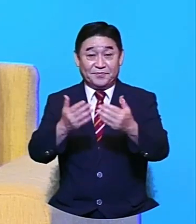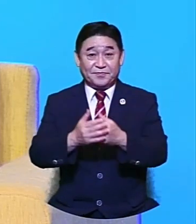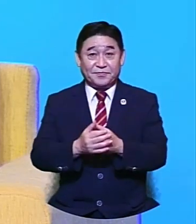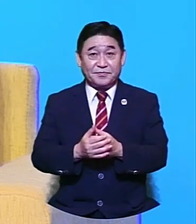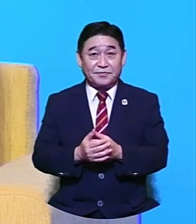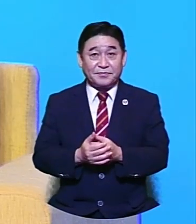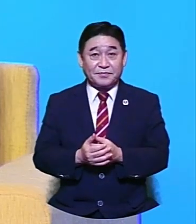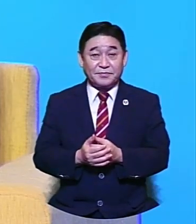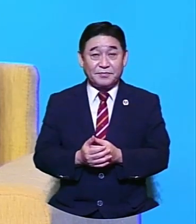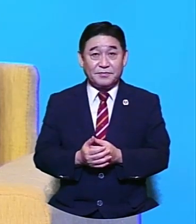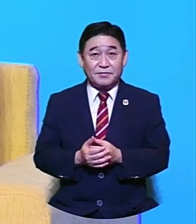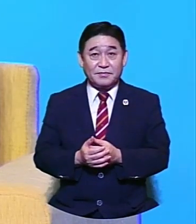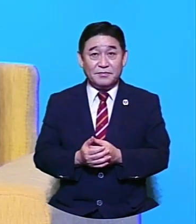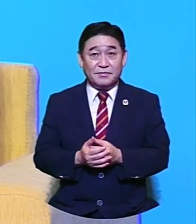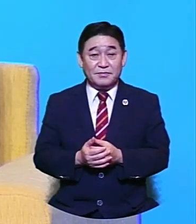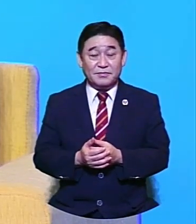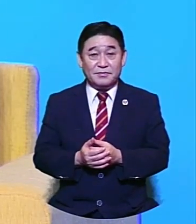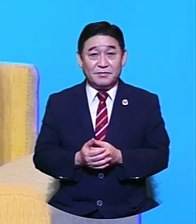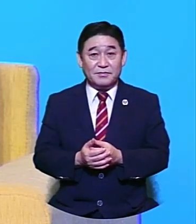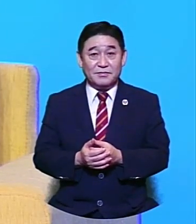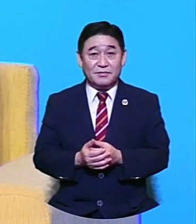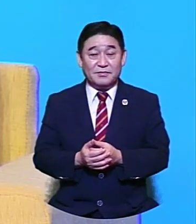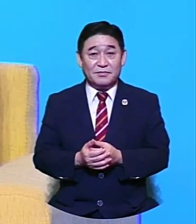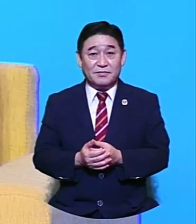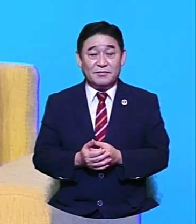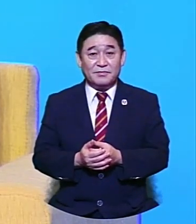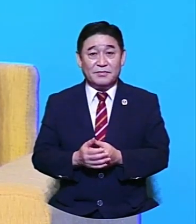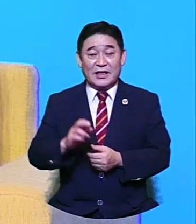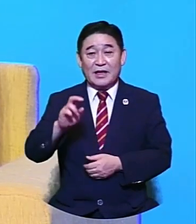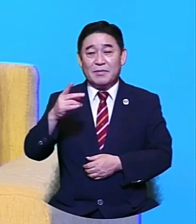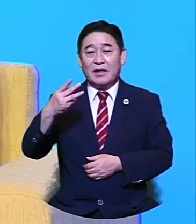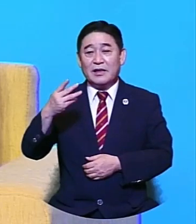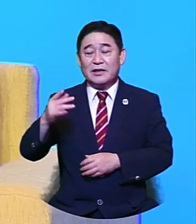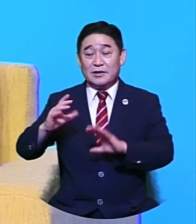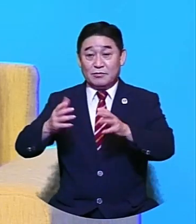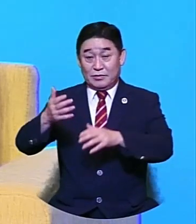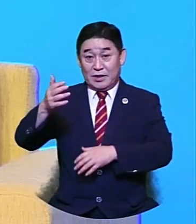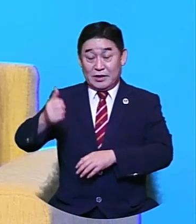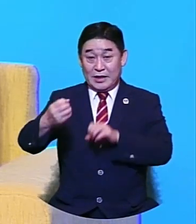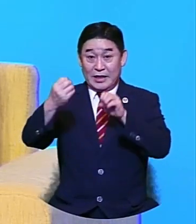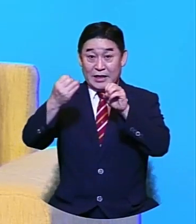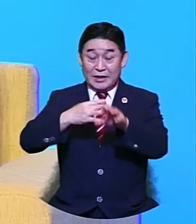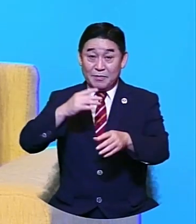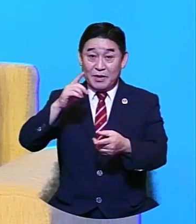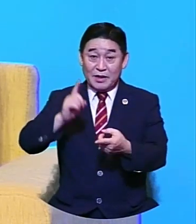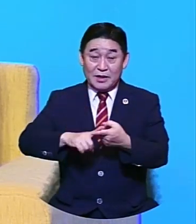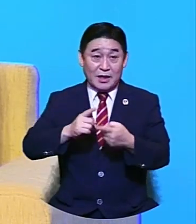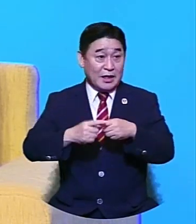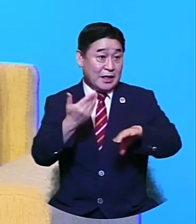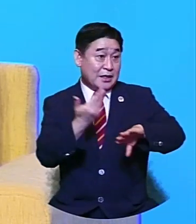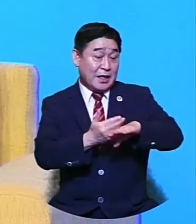if there's any comments or want to supplement from other speakers,